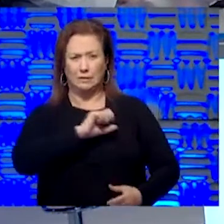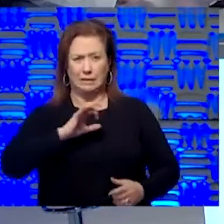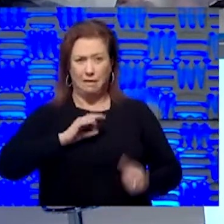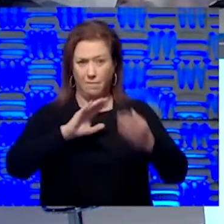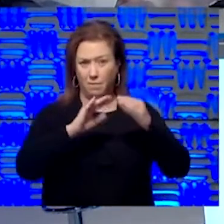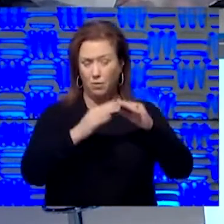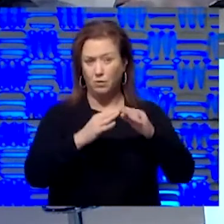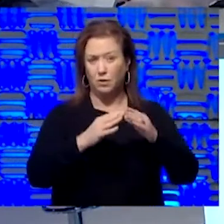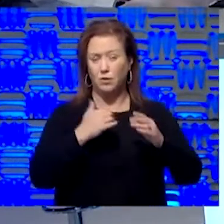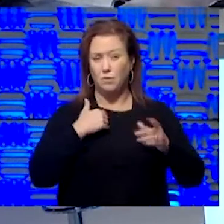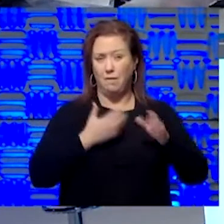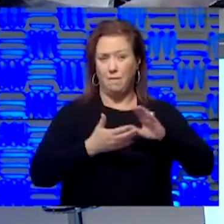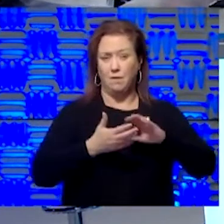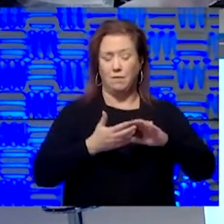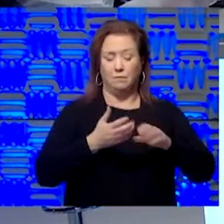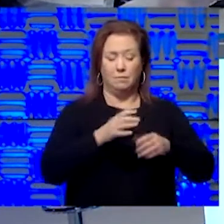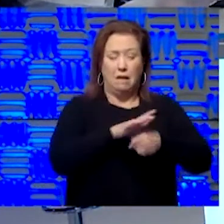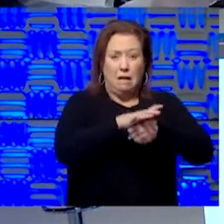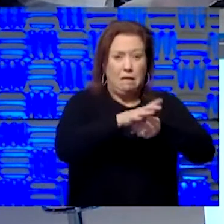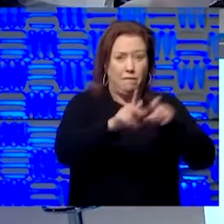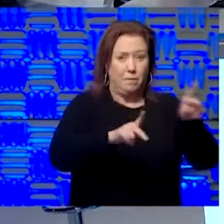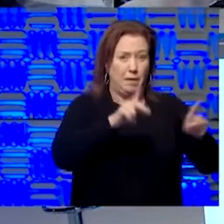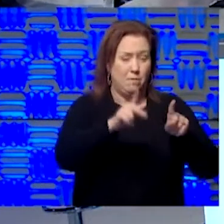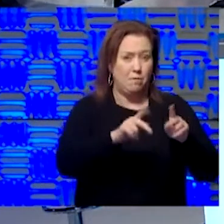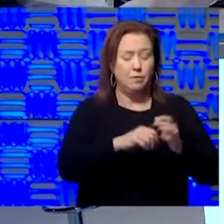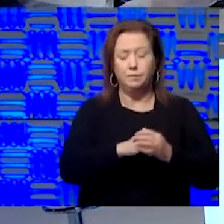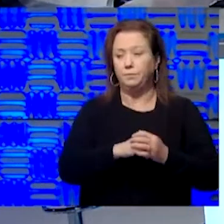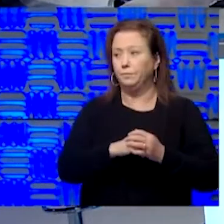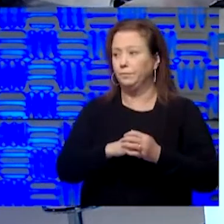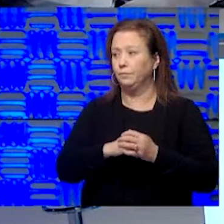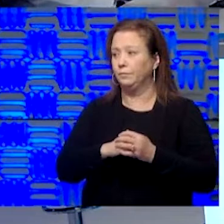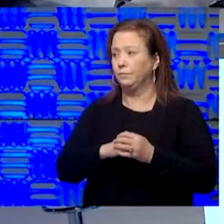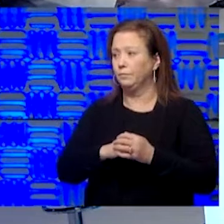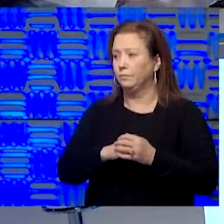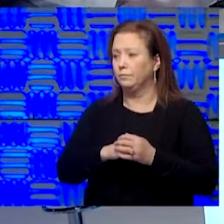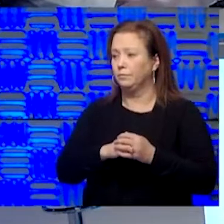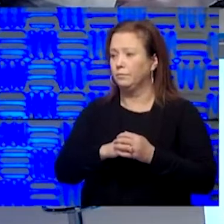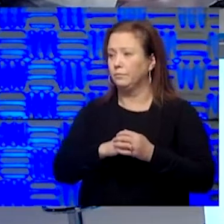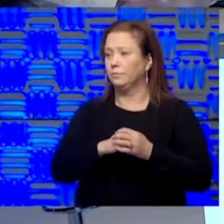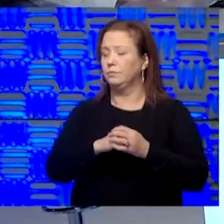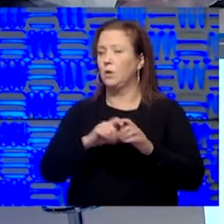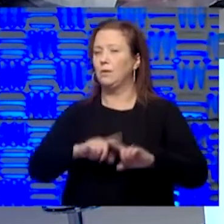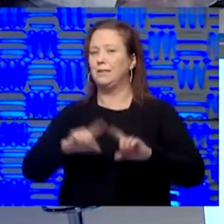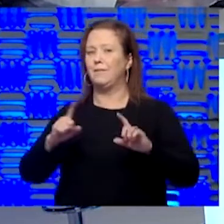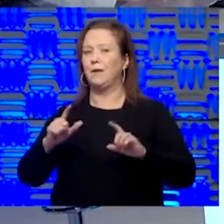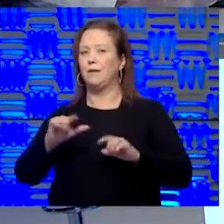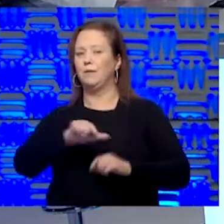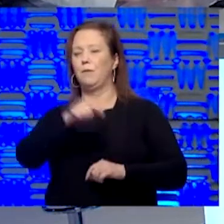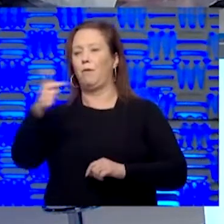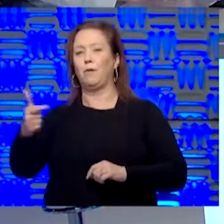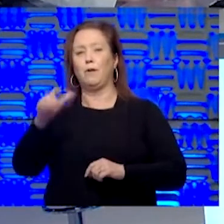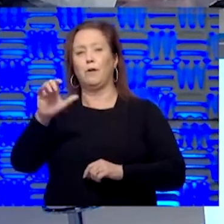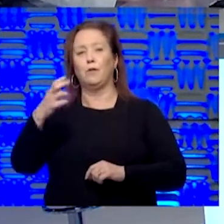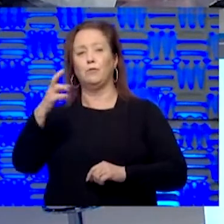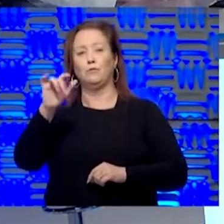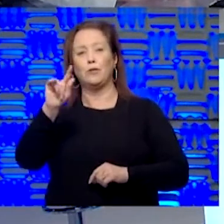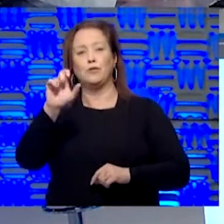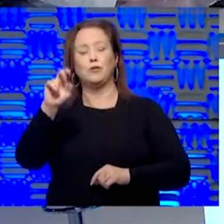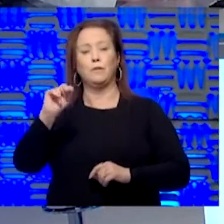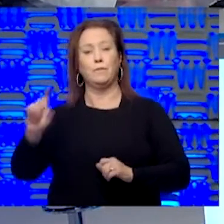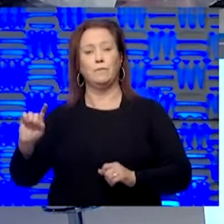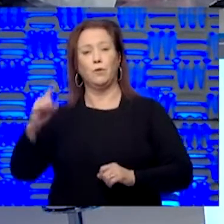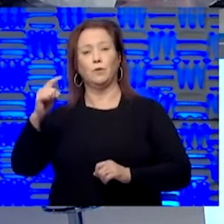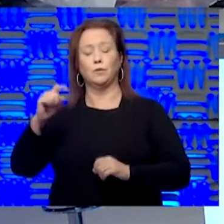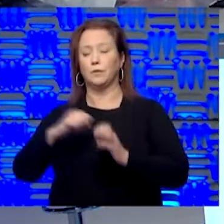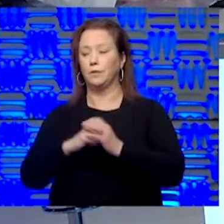handling that? Do you have enough people on your staff? All right. Well, let's start. We'll go a different order this time just to mix it up. Christian?